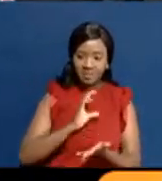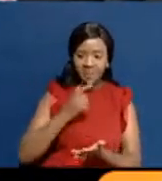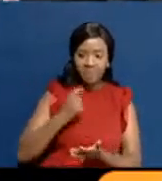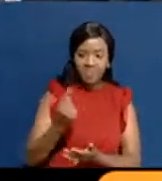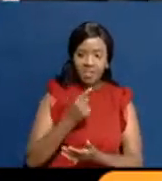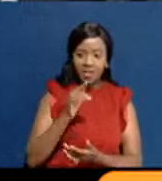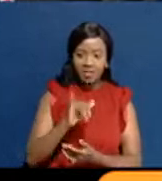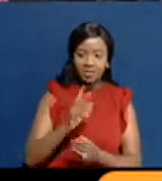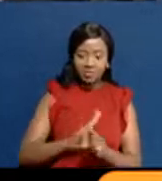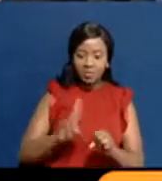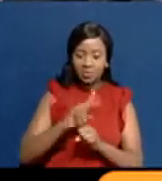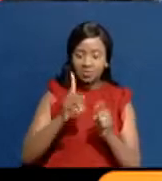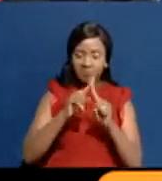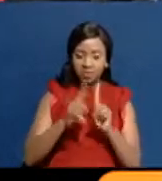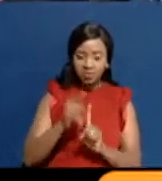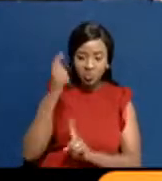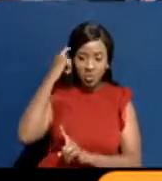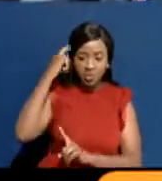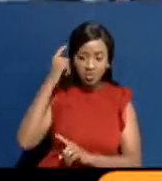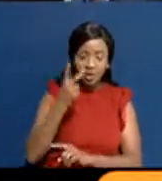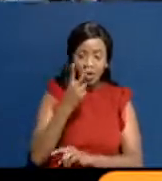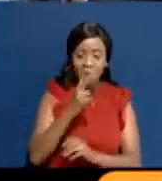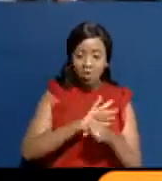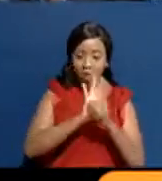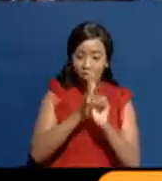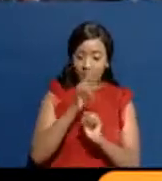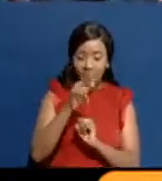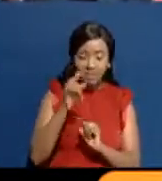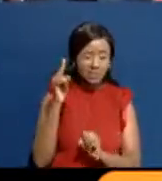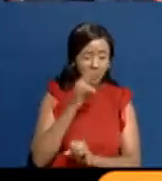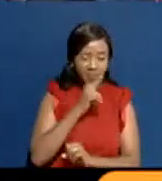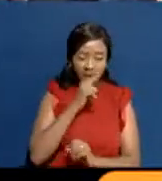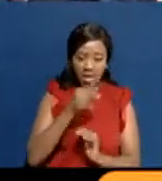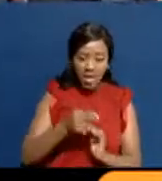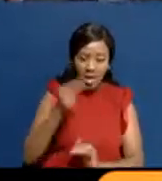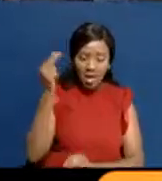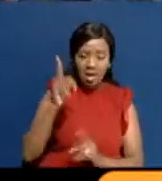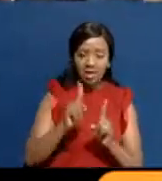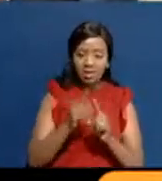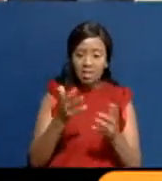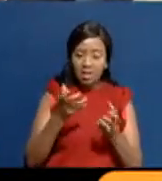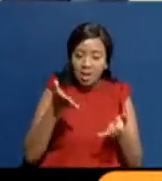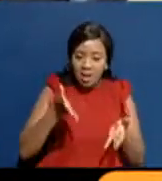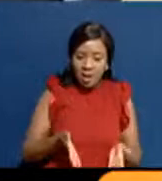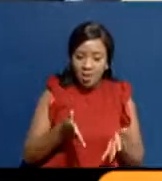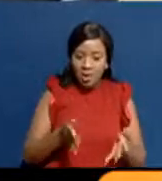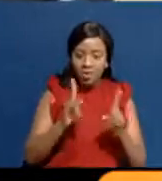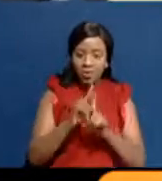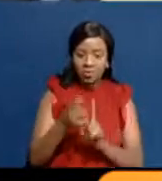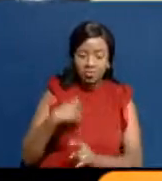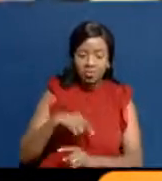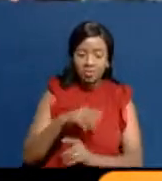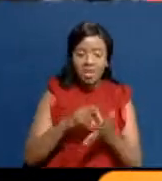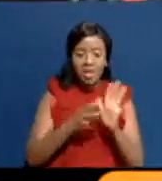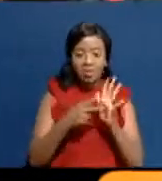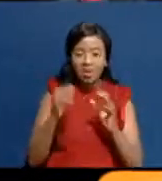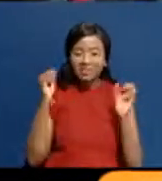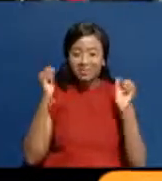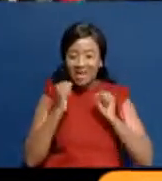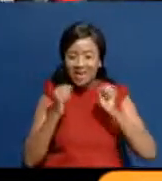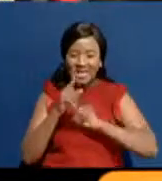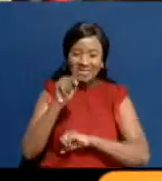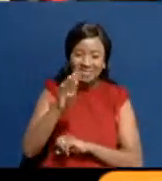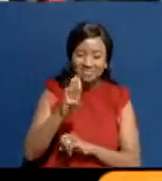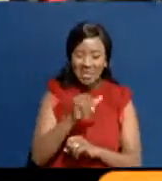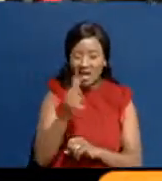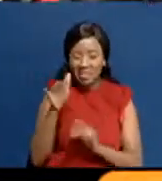that COVID-19 was a very emergent threat. It was very immediate. It was here and now. Not to say that malaria, TB, and others are not, but